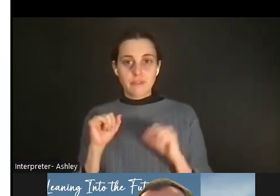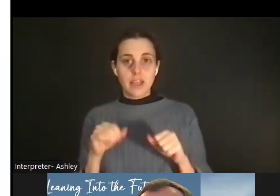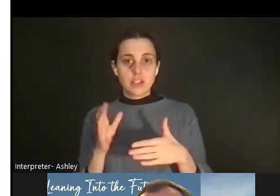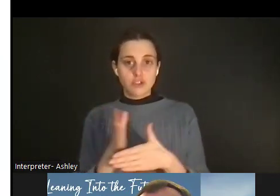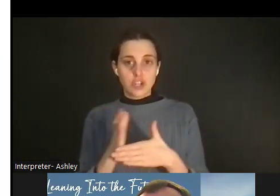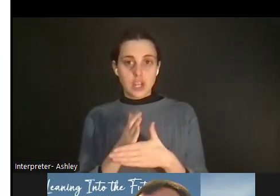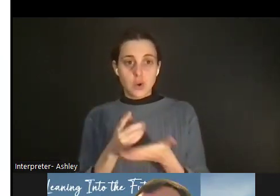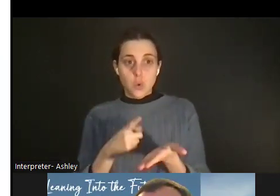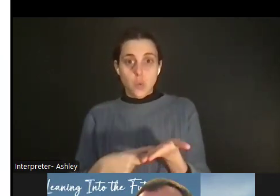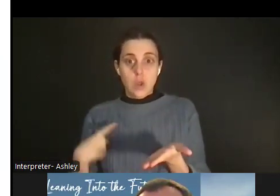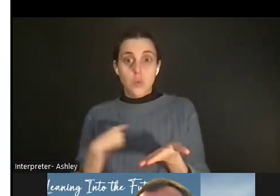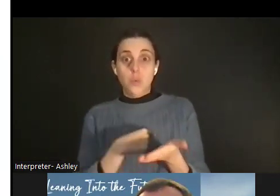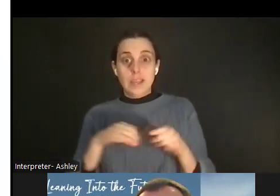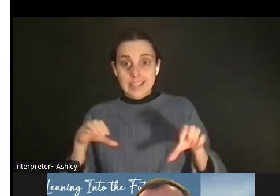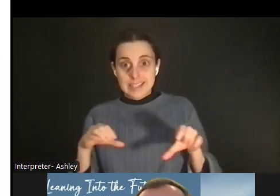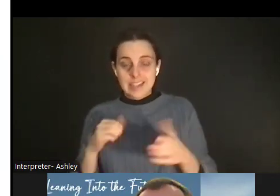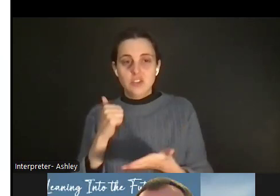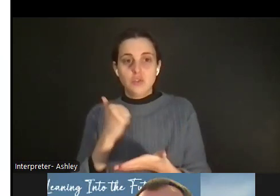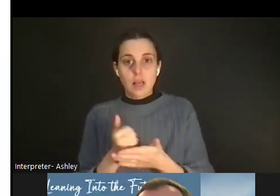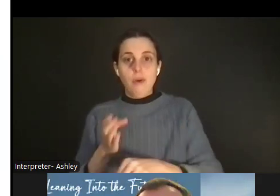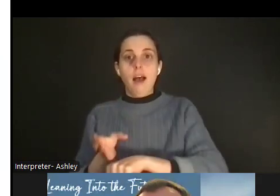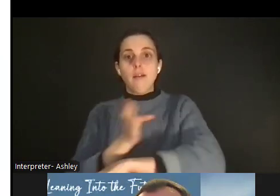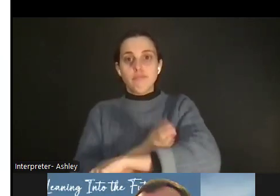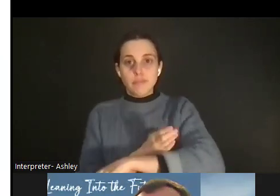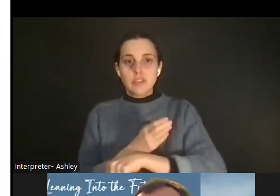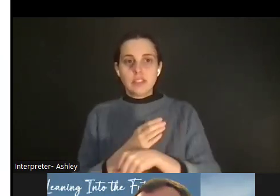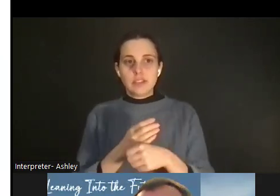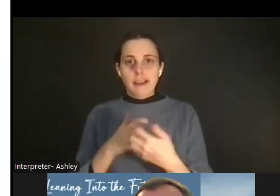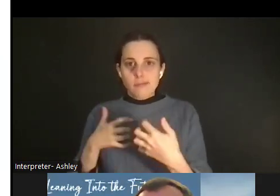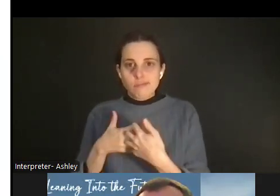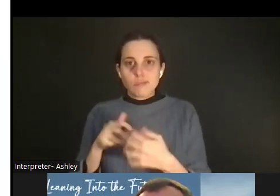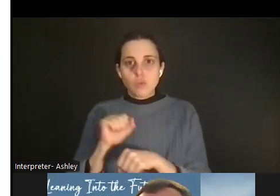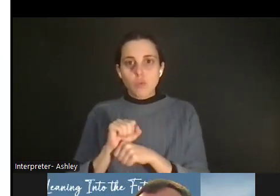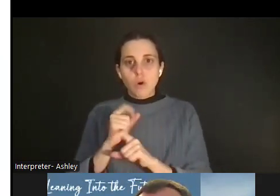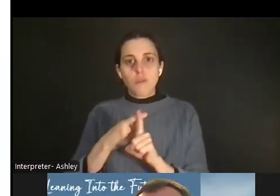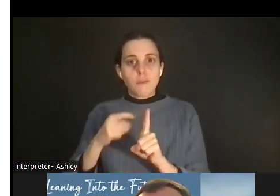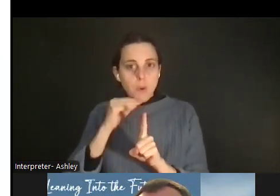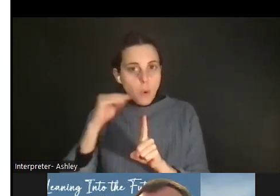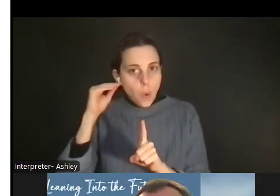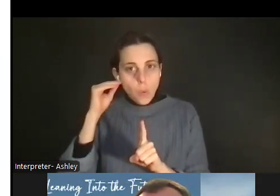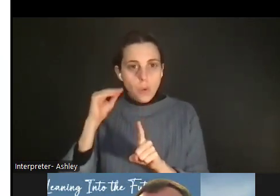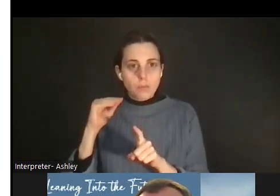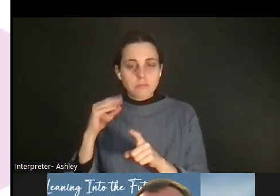done, to combat this work from home and the impact it had on Lean.